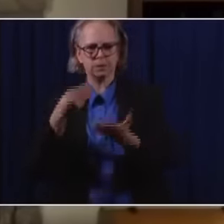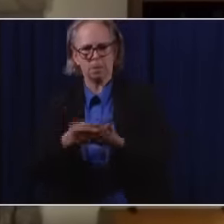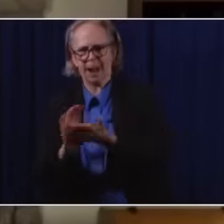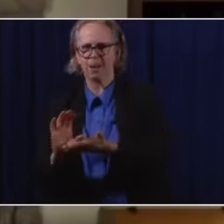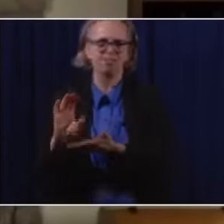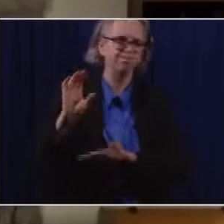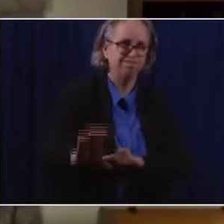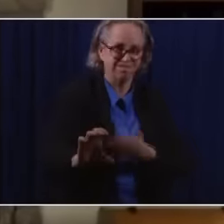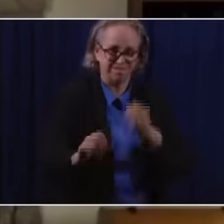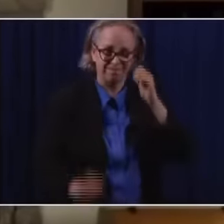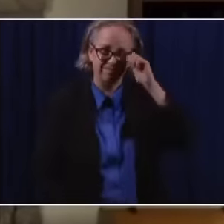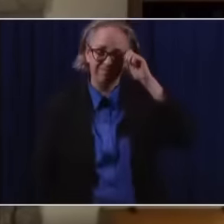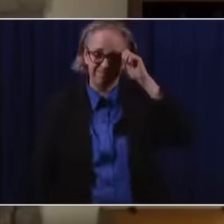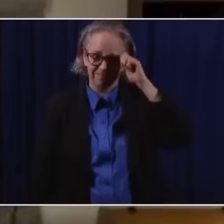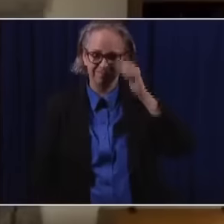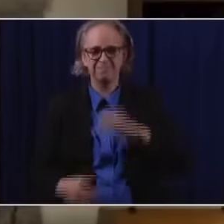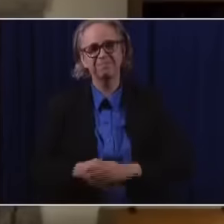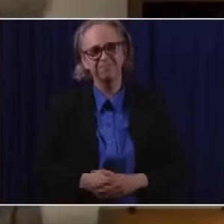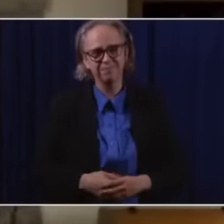I want to share